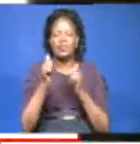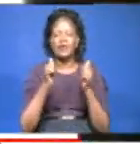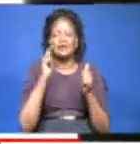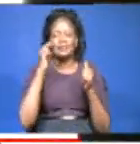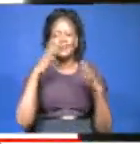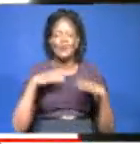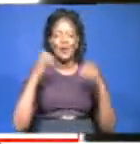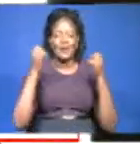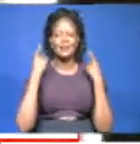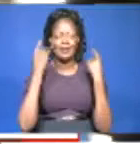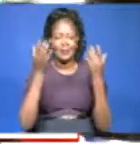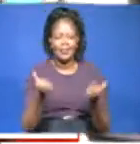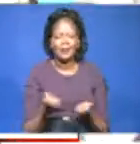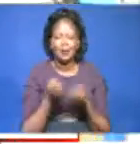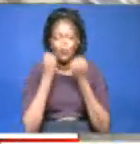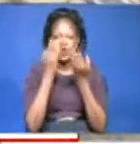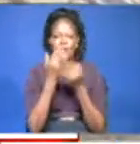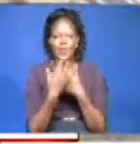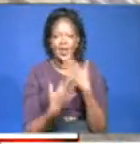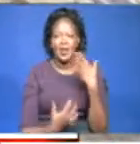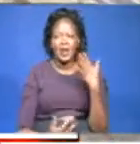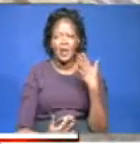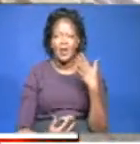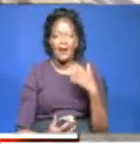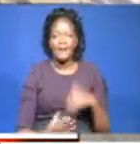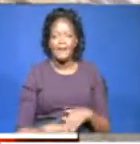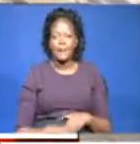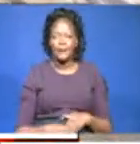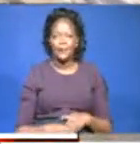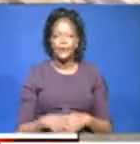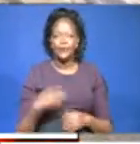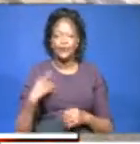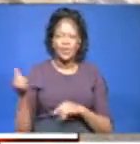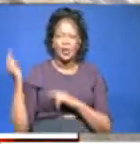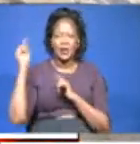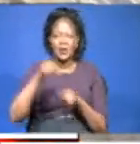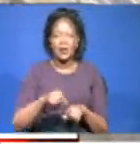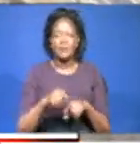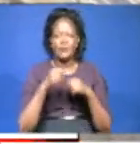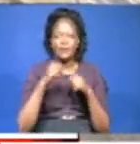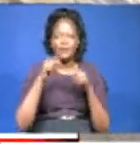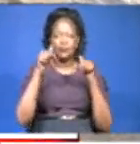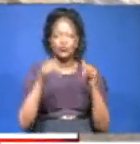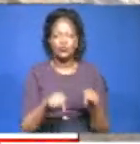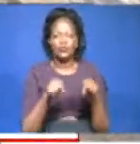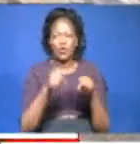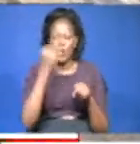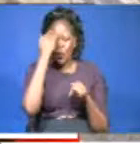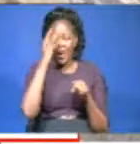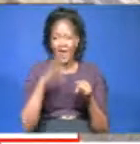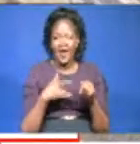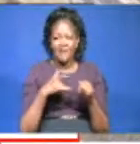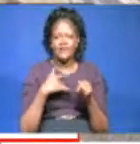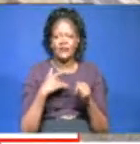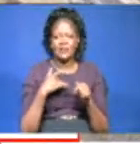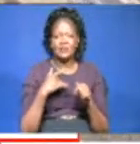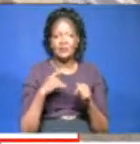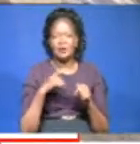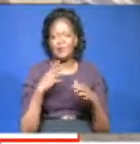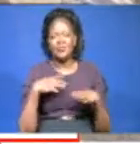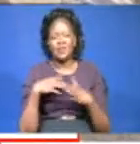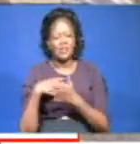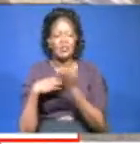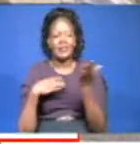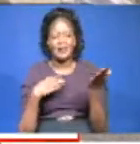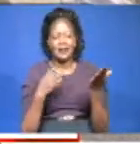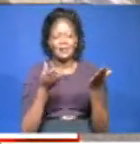understand the need of donating blood. I came here today because I feel someone out there needs my